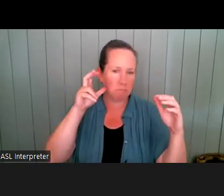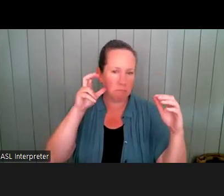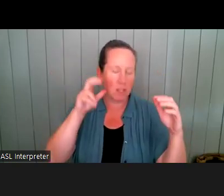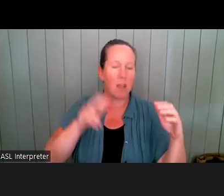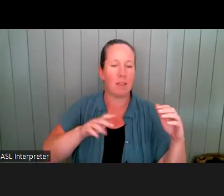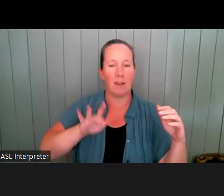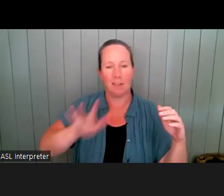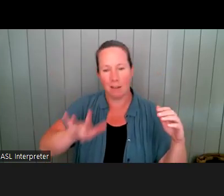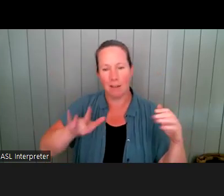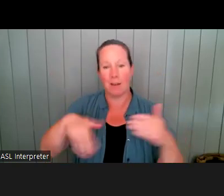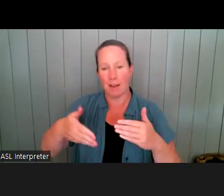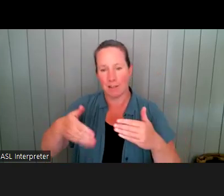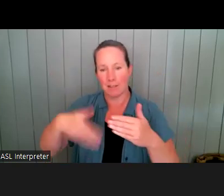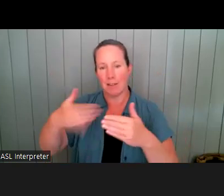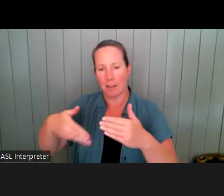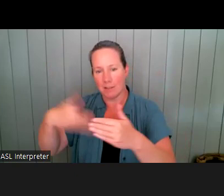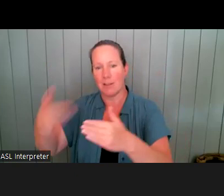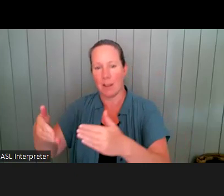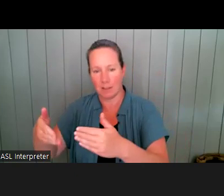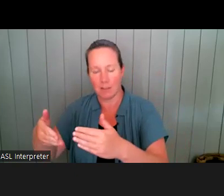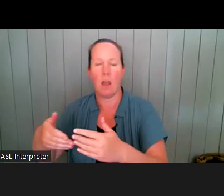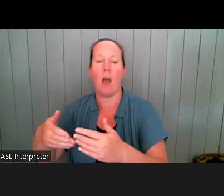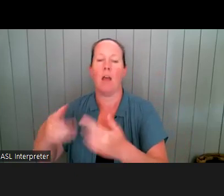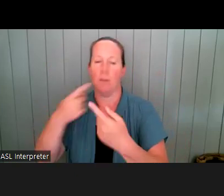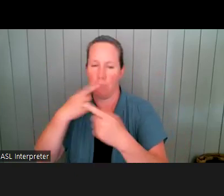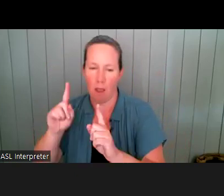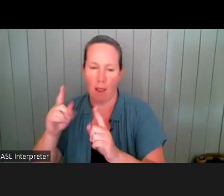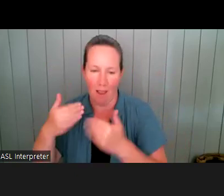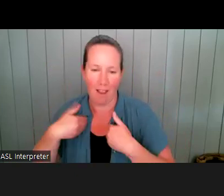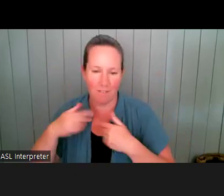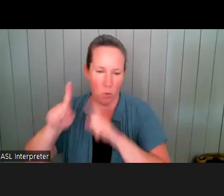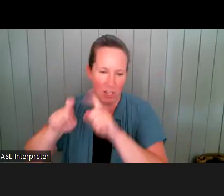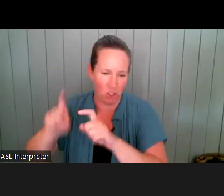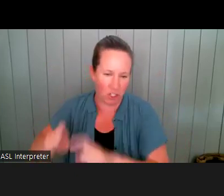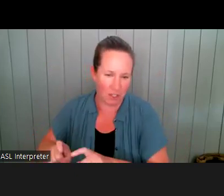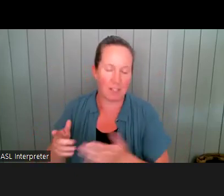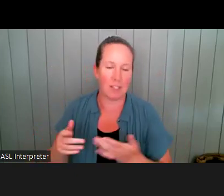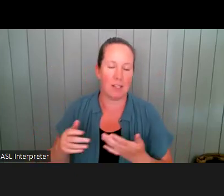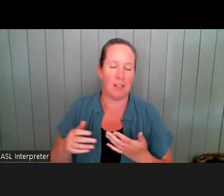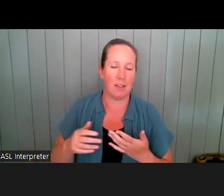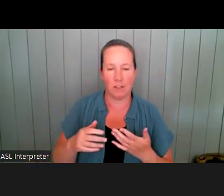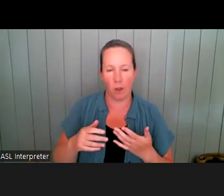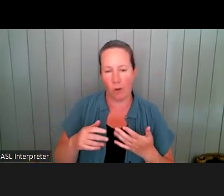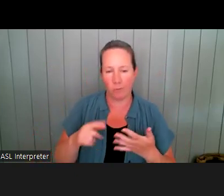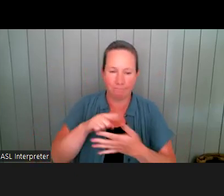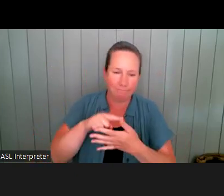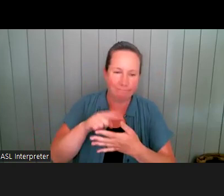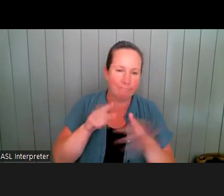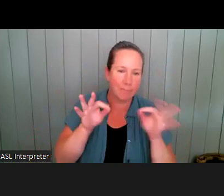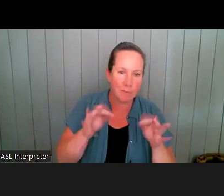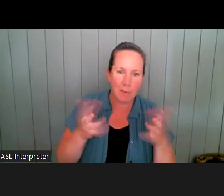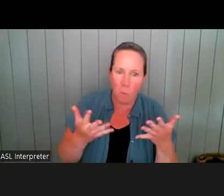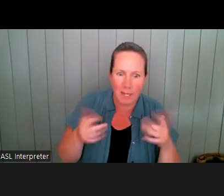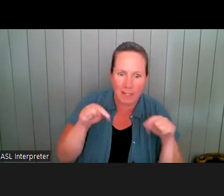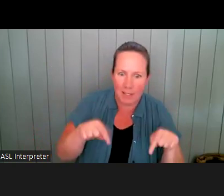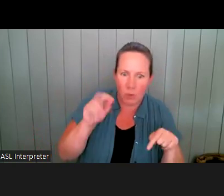questions. And those pages that you're going through, they talk about, what it is, how it can be used,